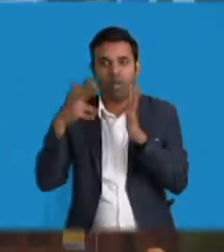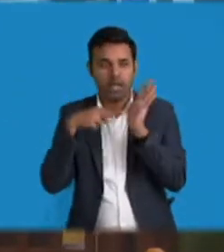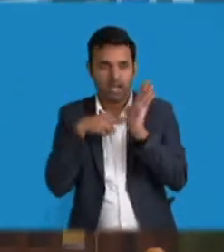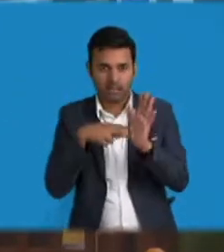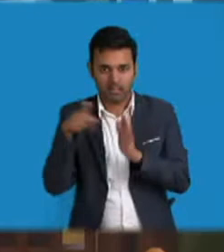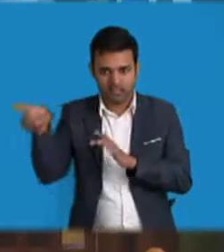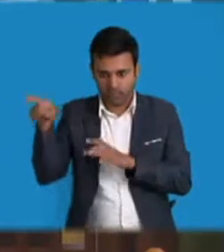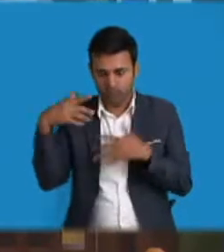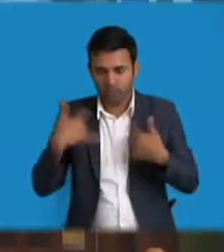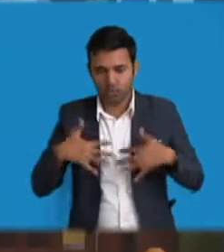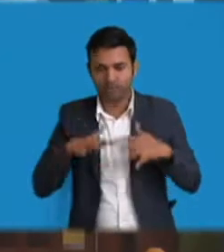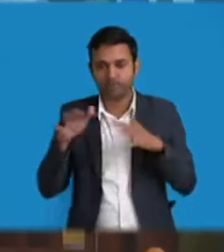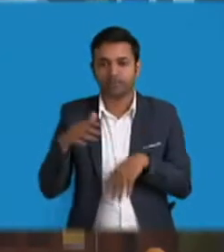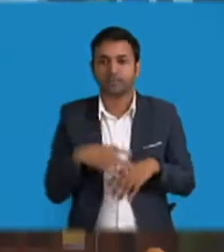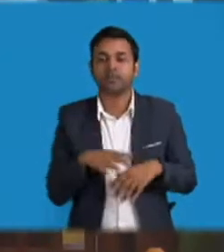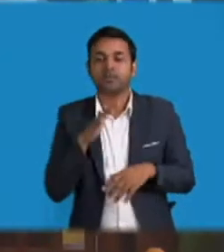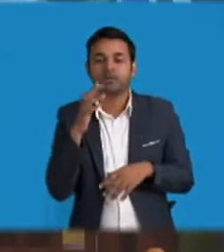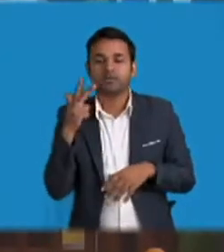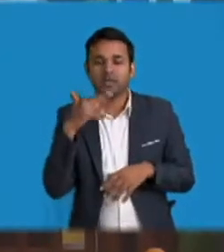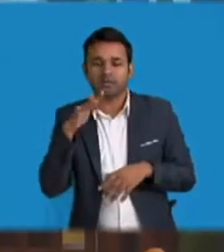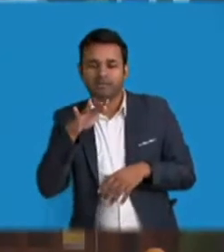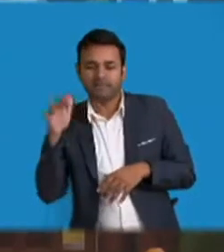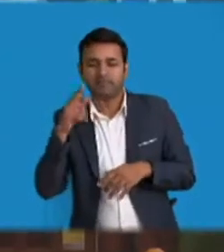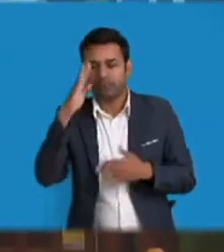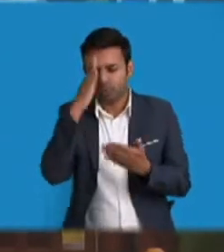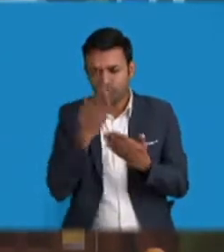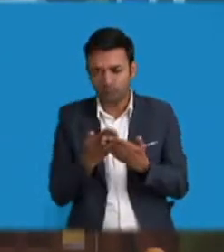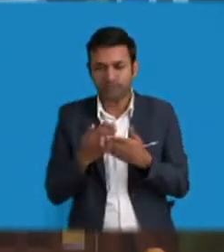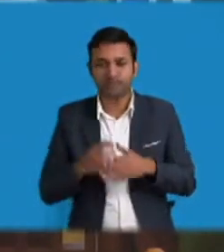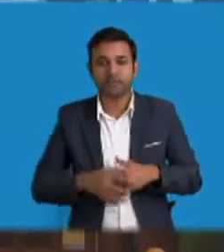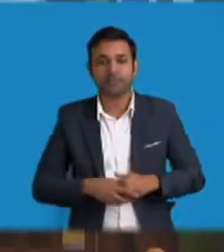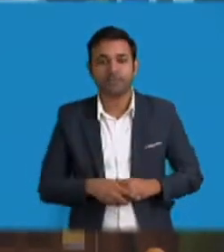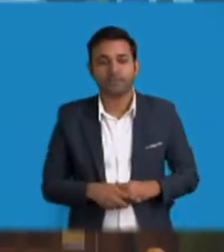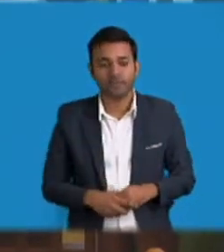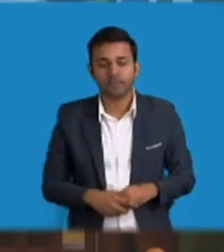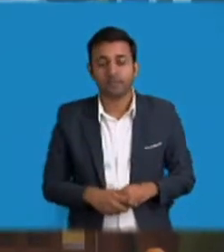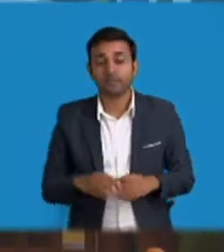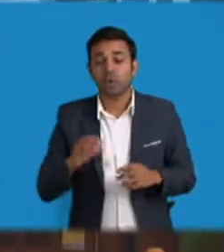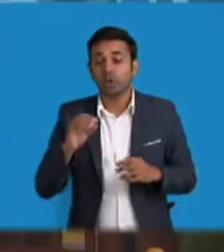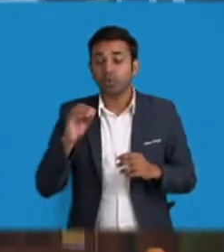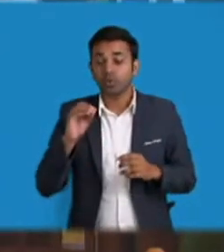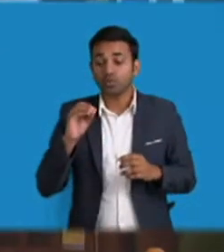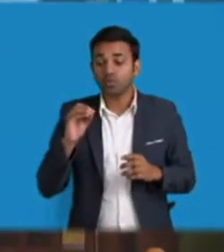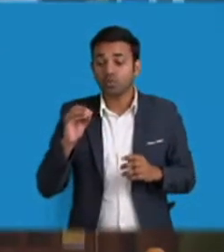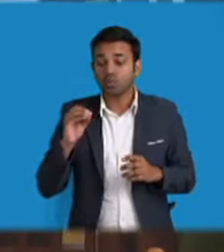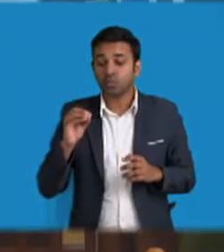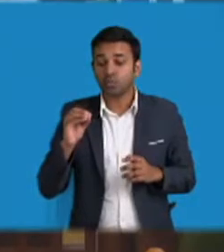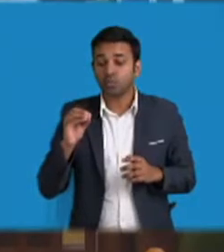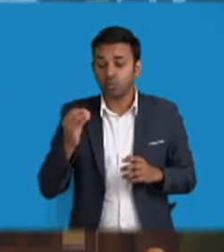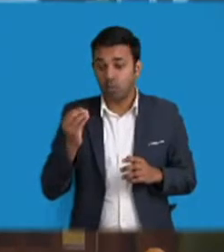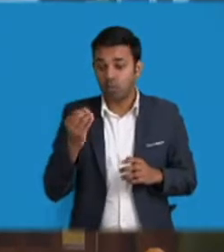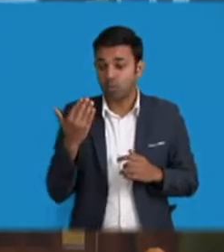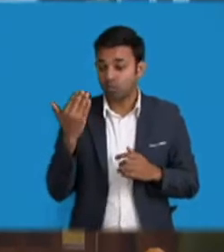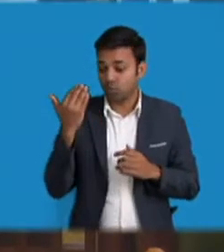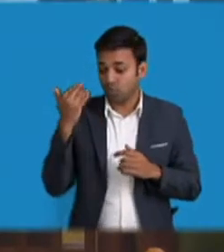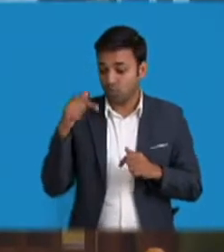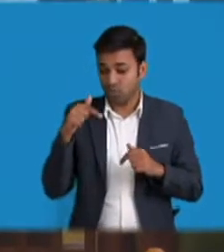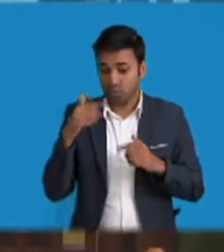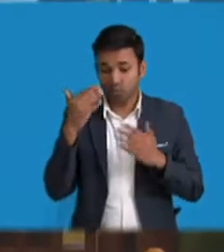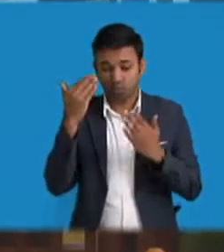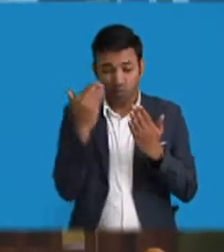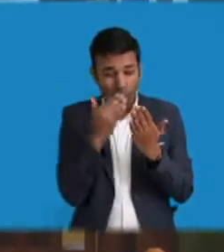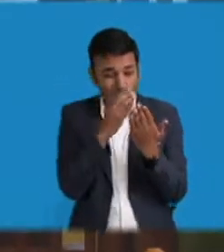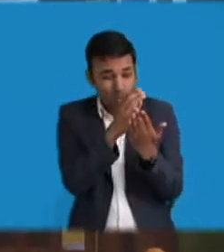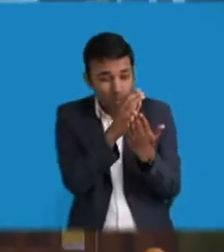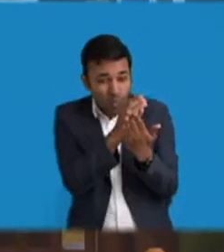1,897 students, Madam Speaker. So, Madam Speaker, this again is one way of getting the students who have